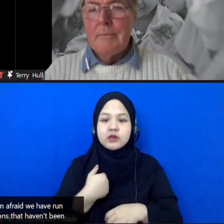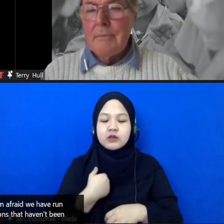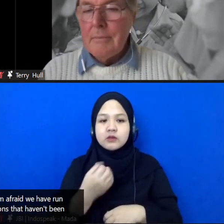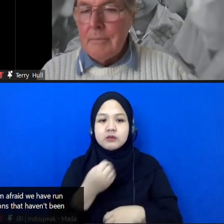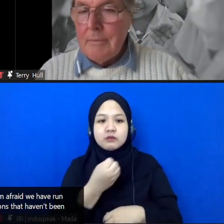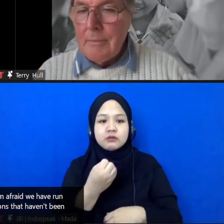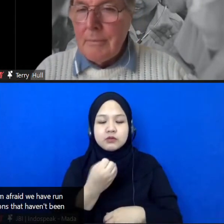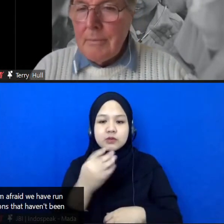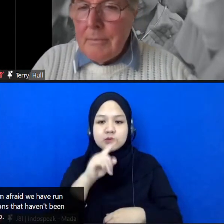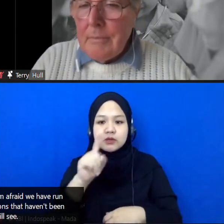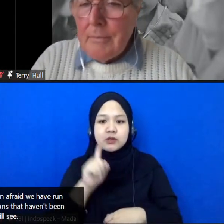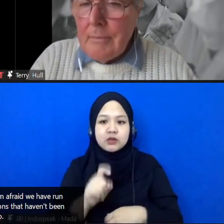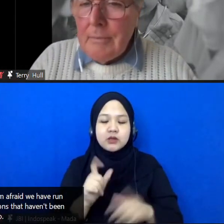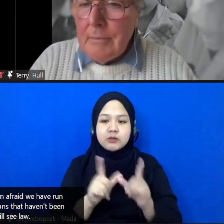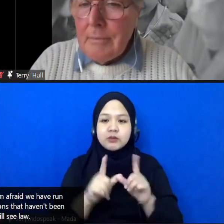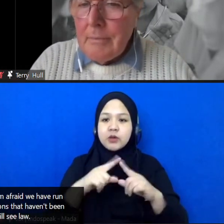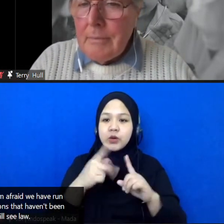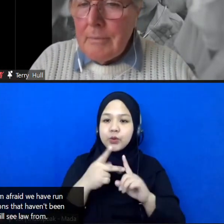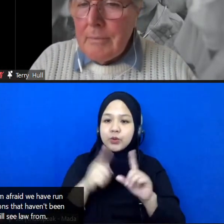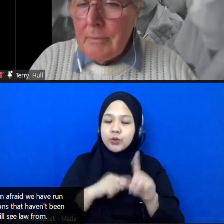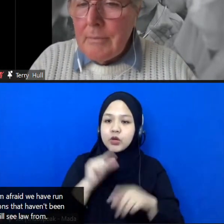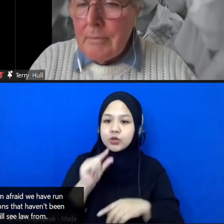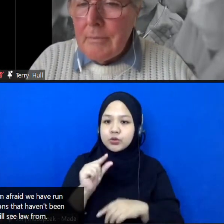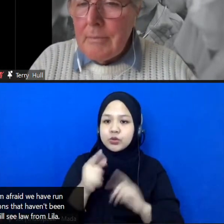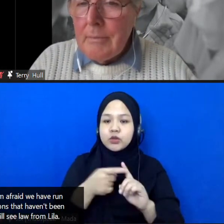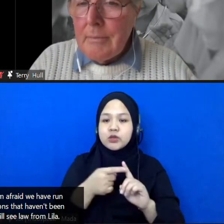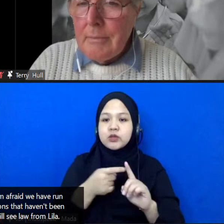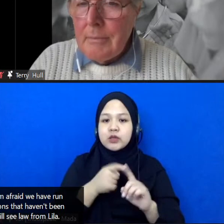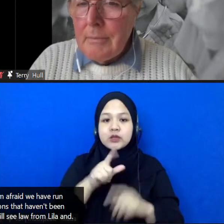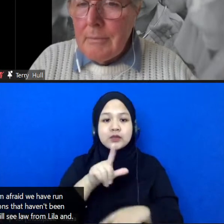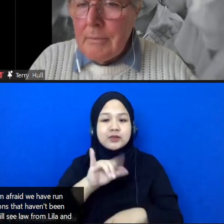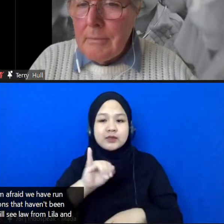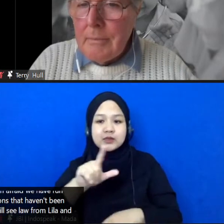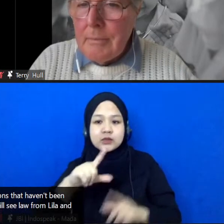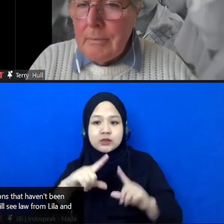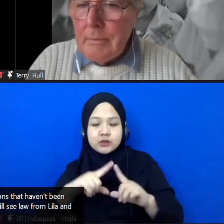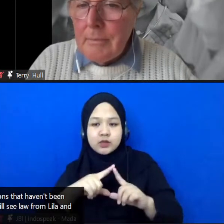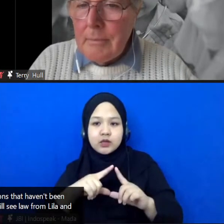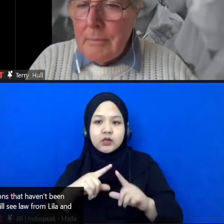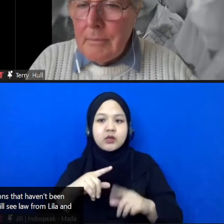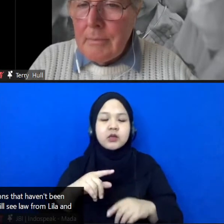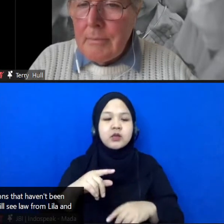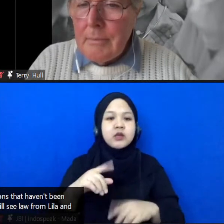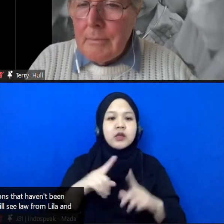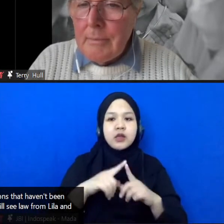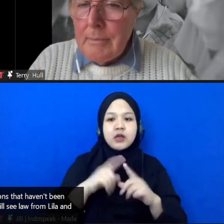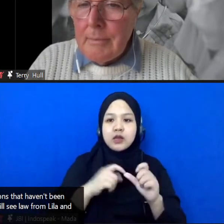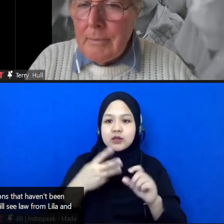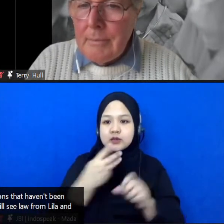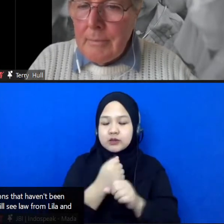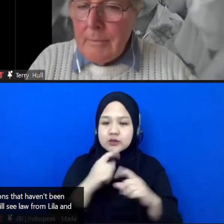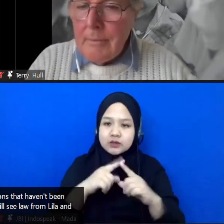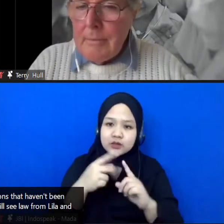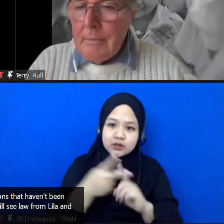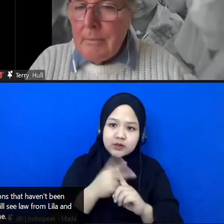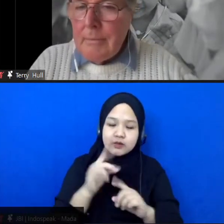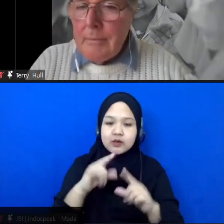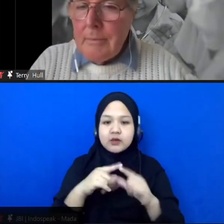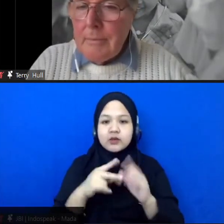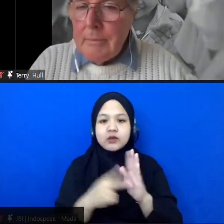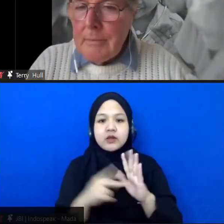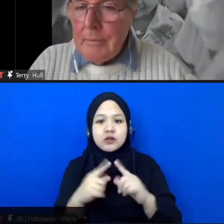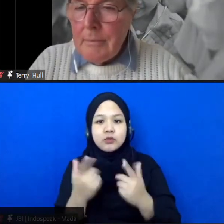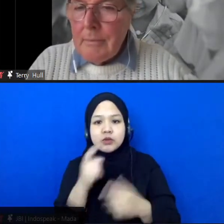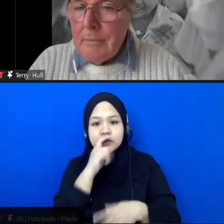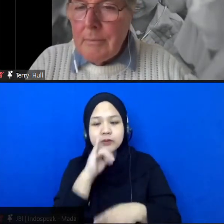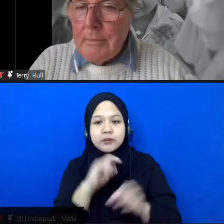Pak Wahyu Susilo, from Lila, and from Syafiq Asegaf and Riana. So maybe Pak Iqbal or